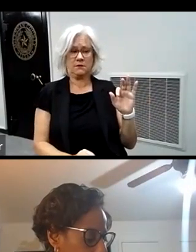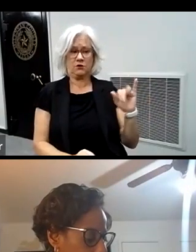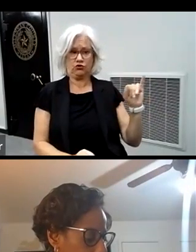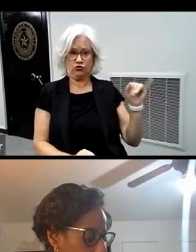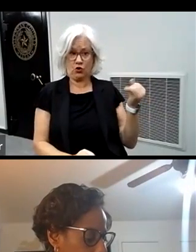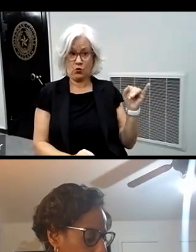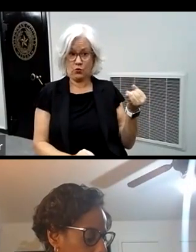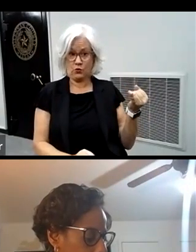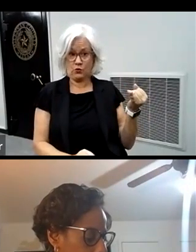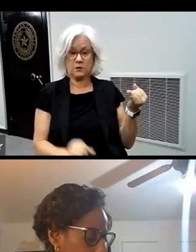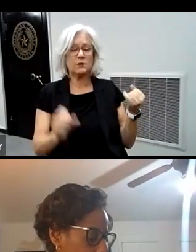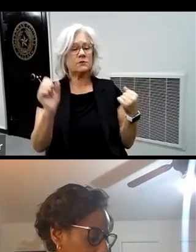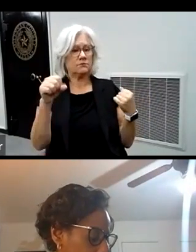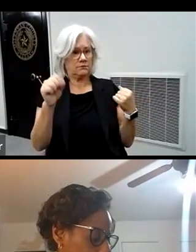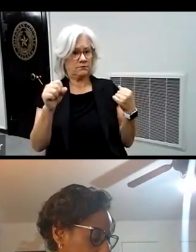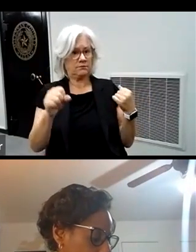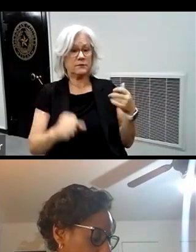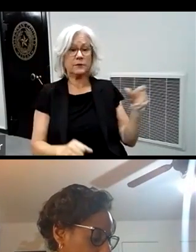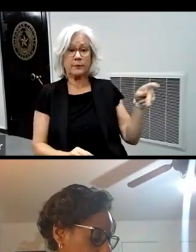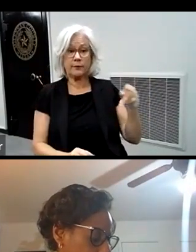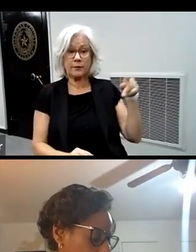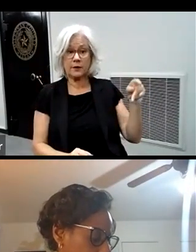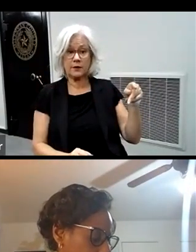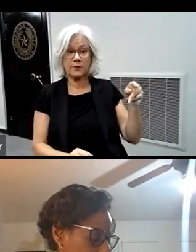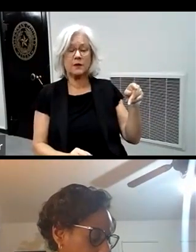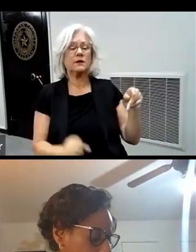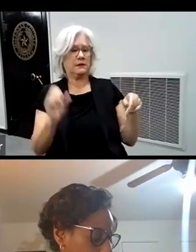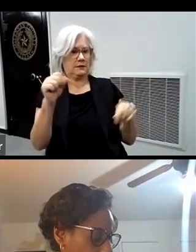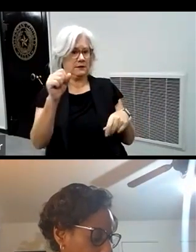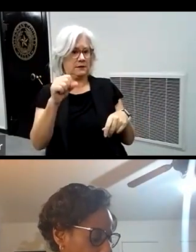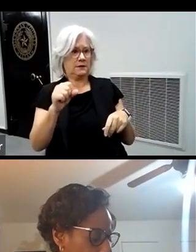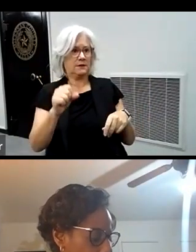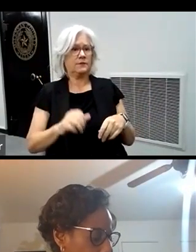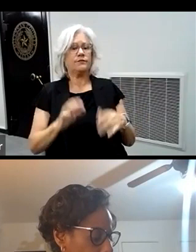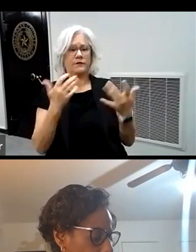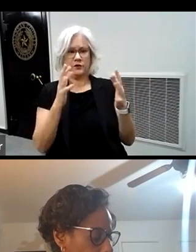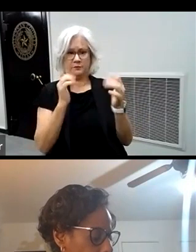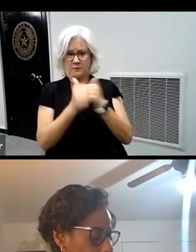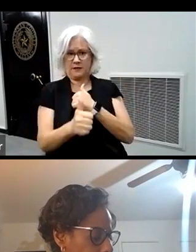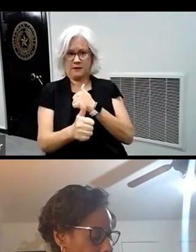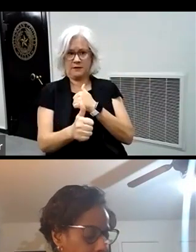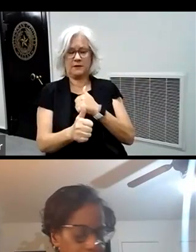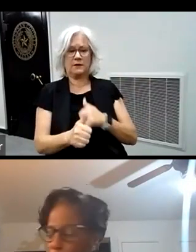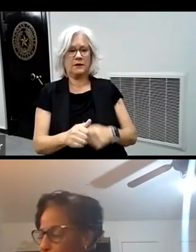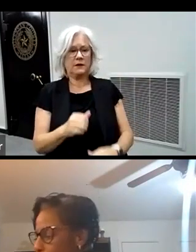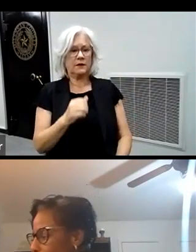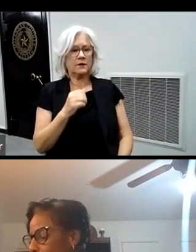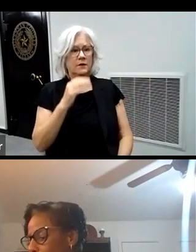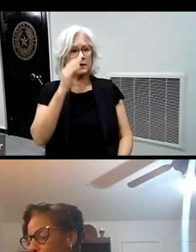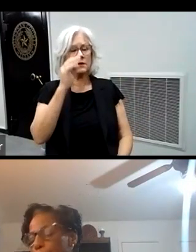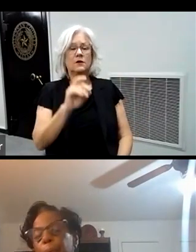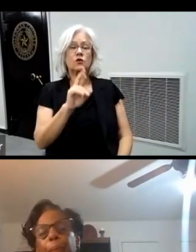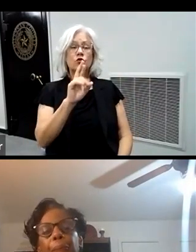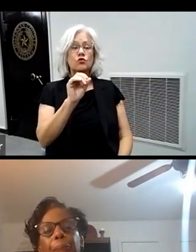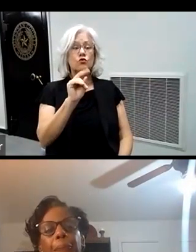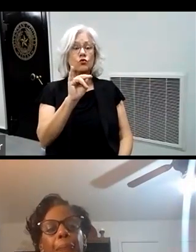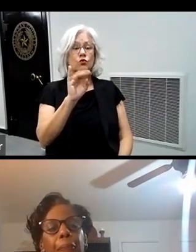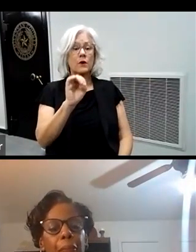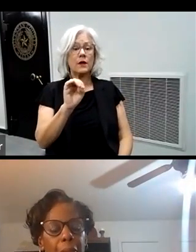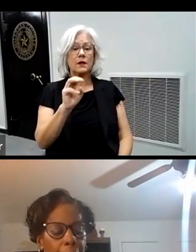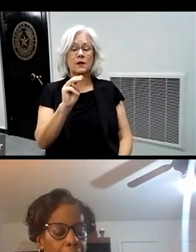Aye. Commissioner Perry. Aye. Pass. Is Ronnie Marquand